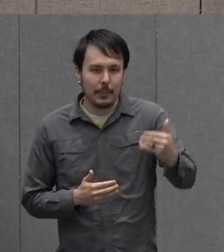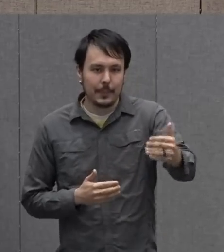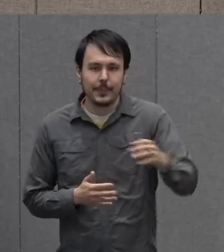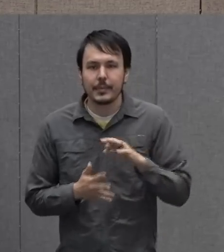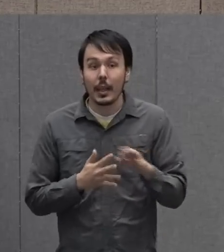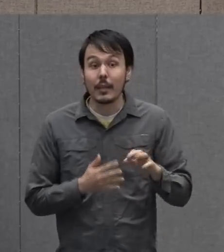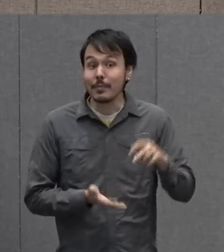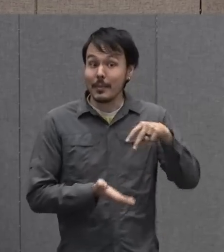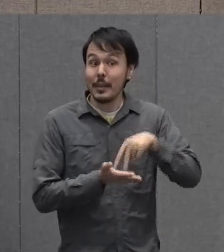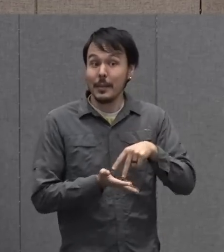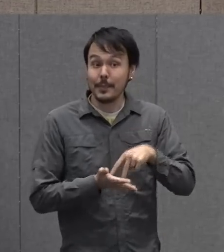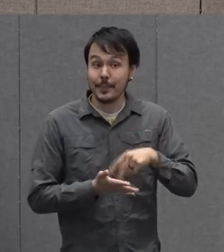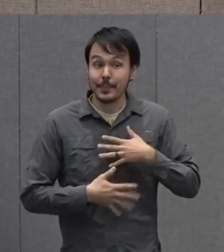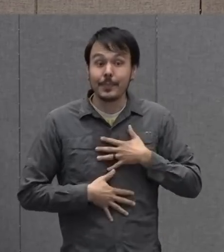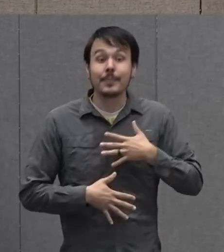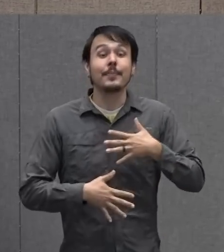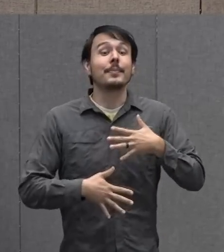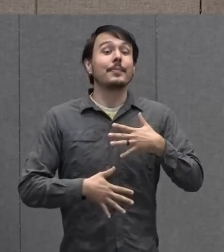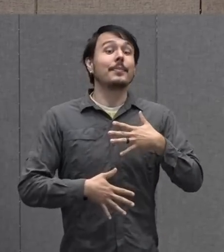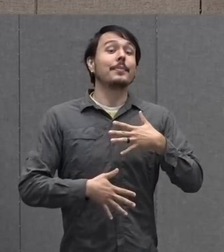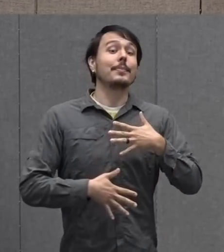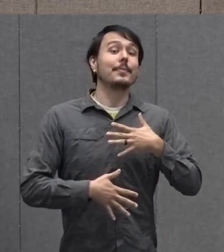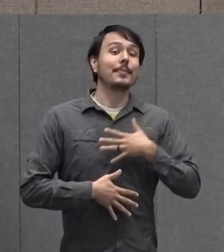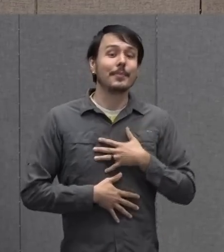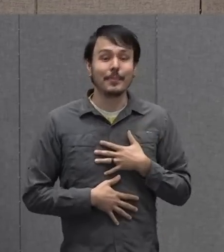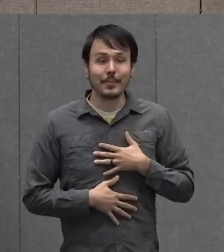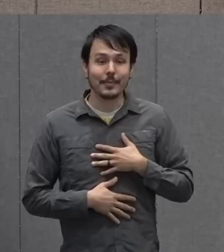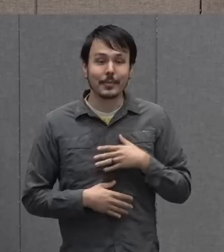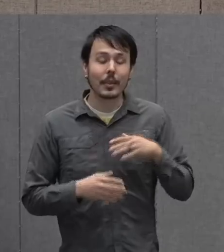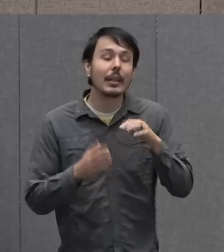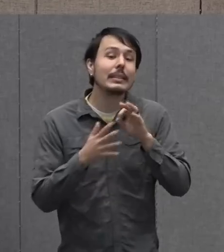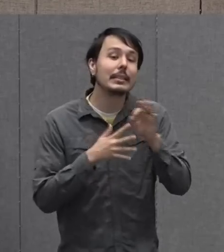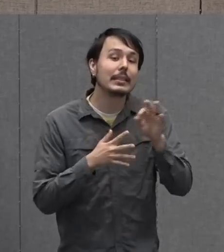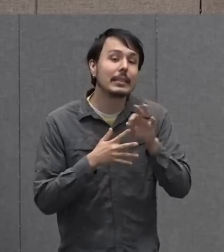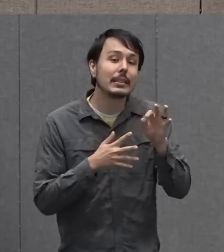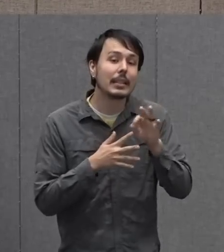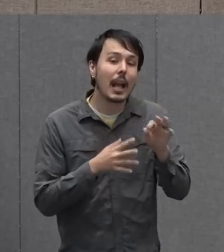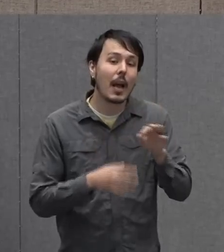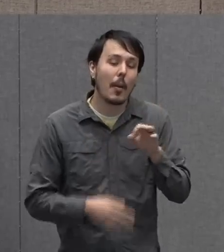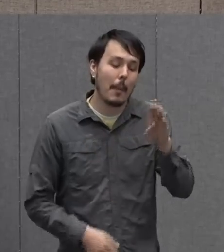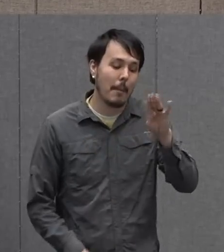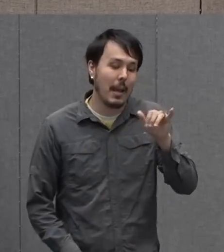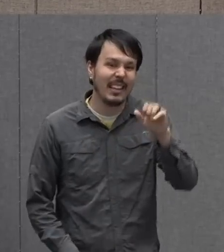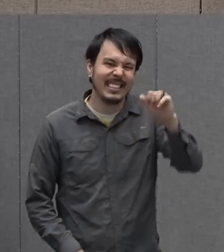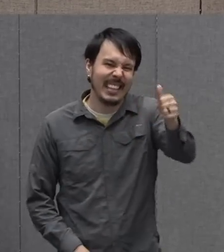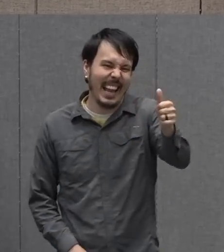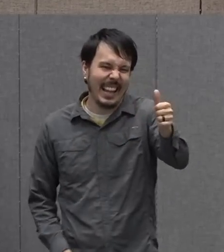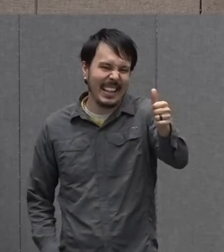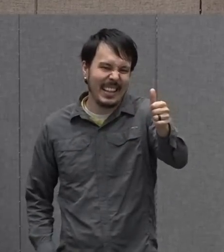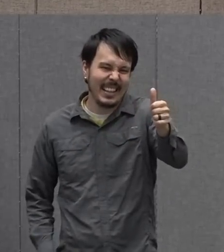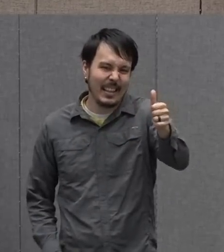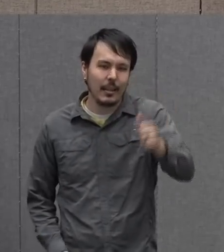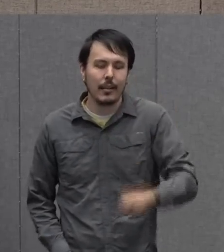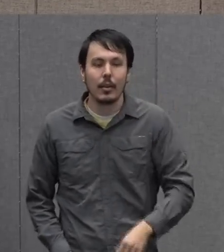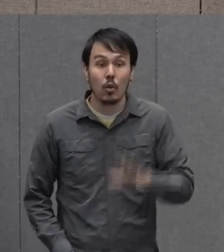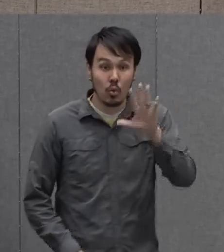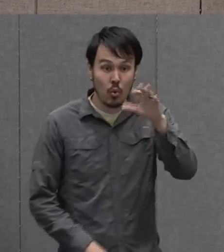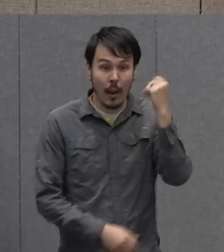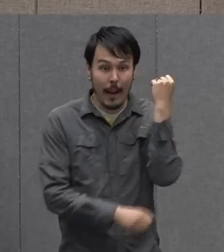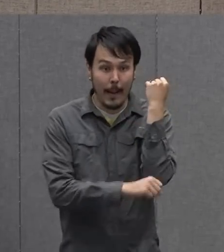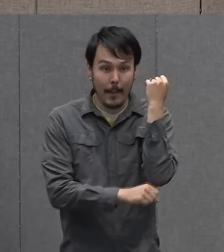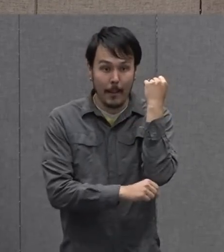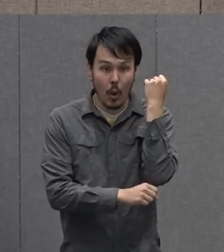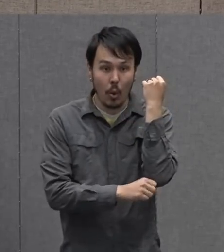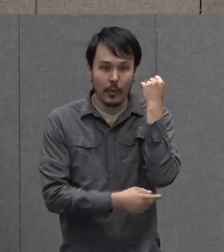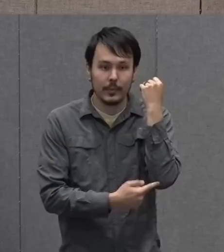Take a deep breath. Let's count by tens. I want you to touch your elbow. And